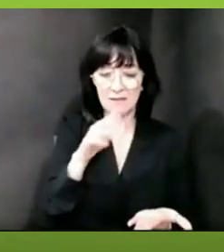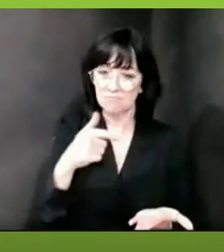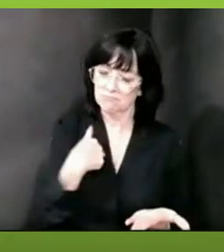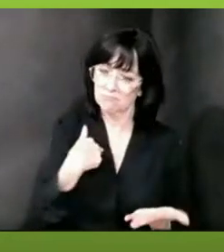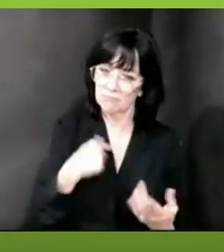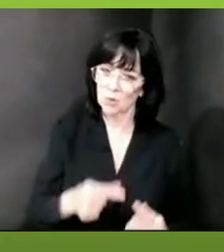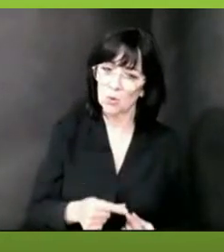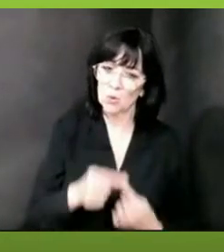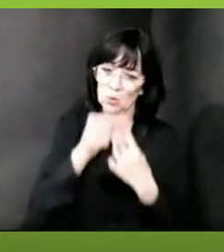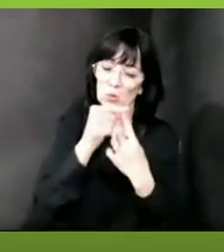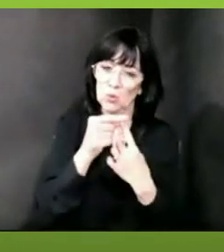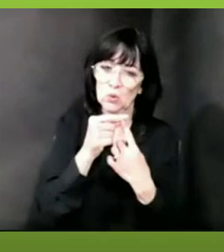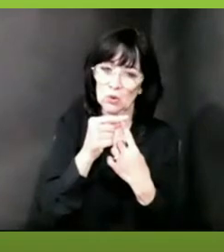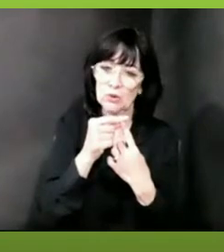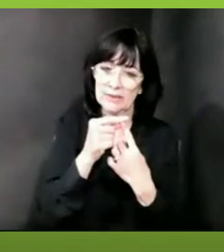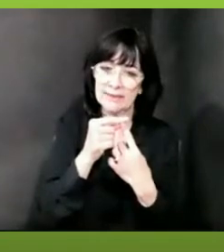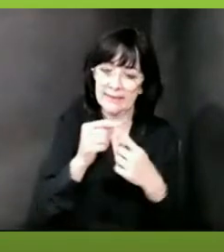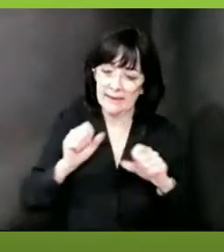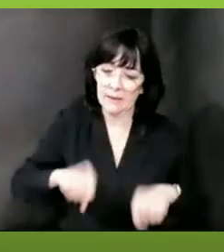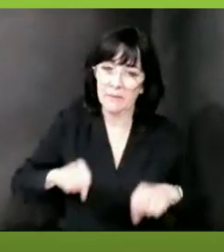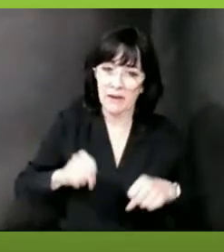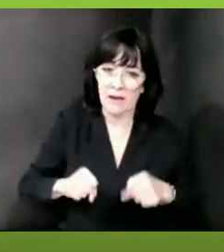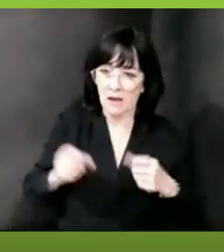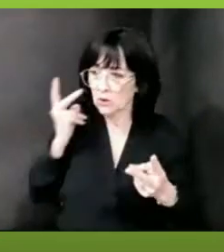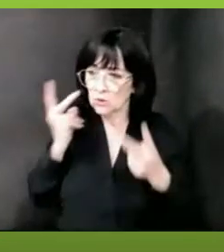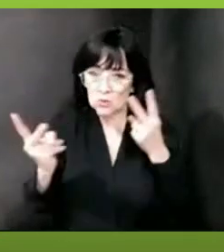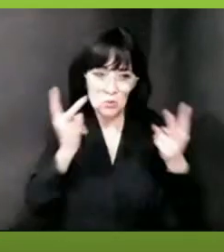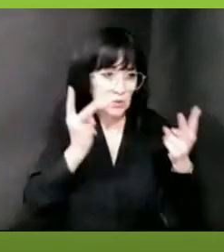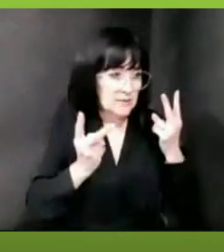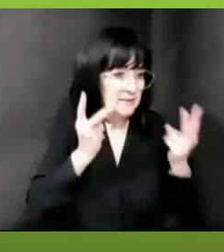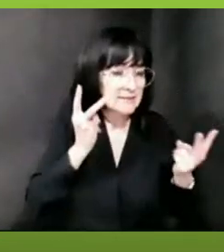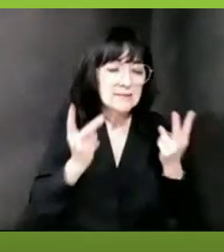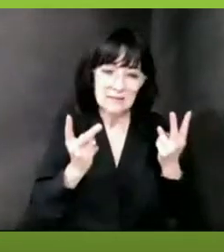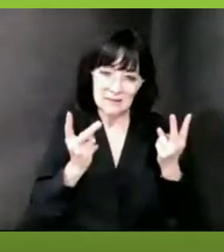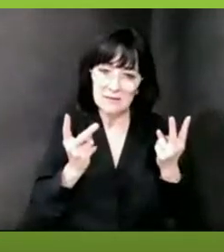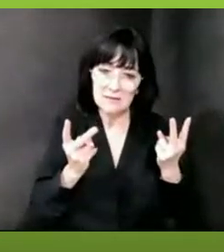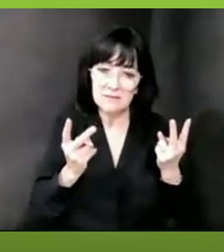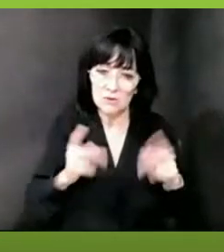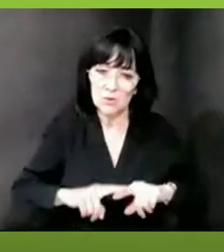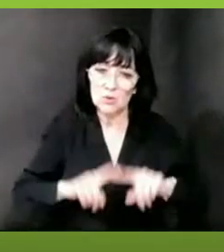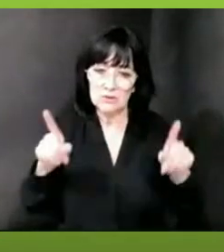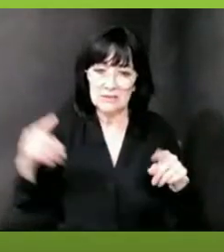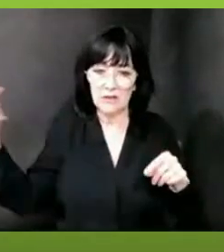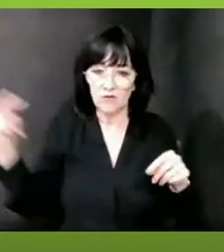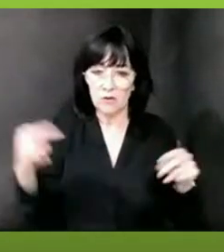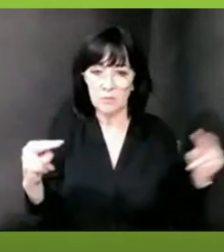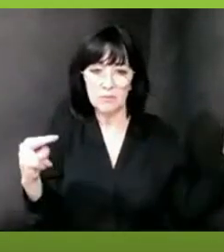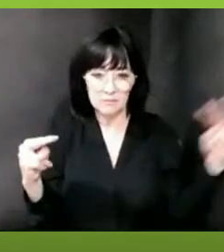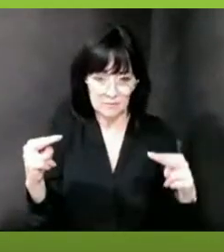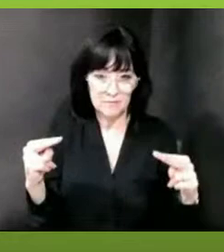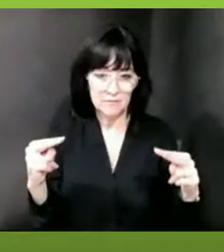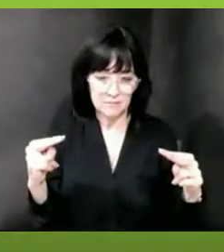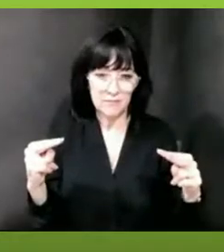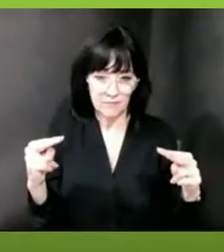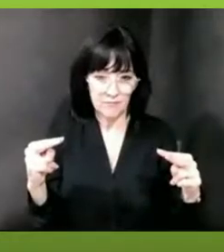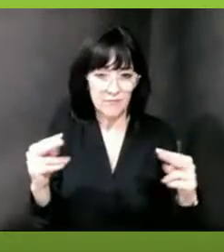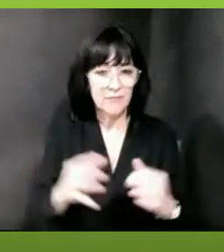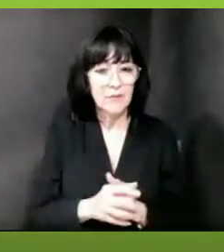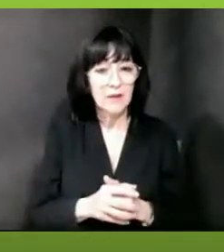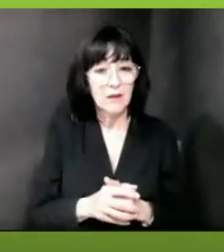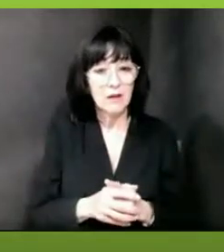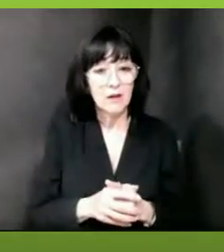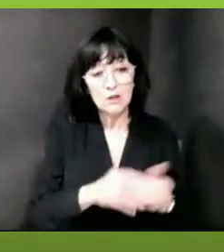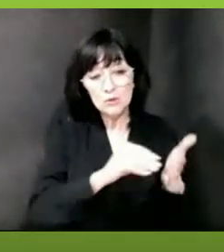to kind of see both spectrums of the transition age of how students and